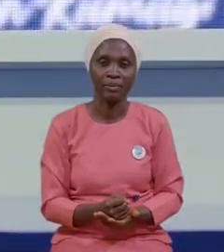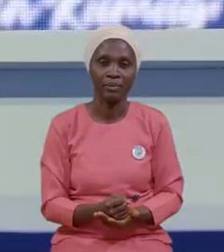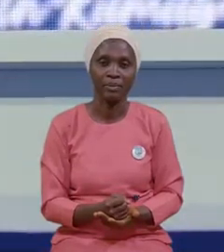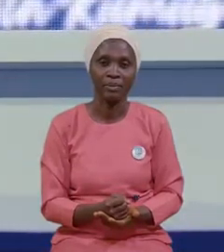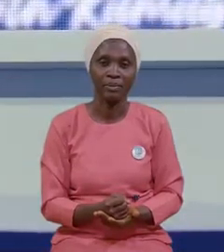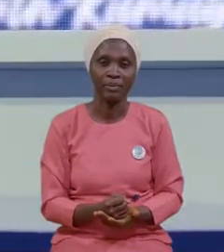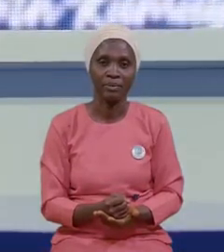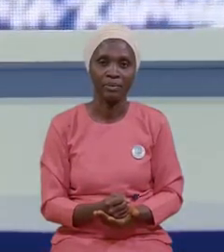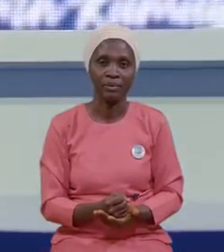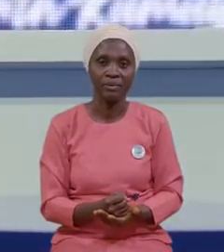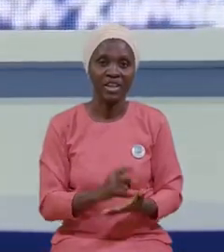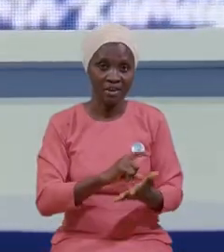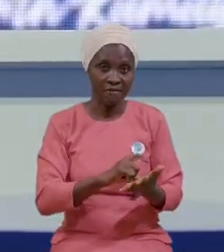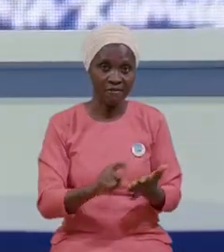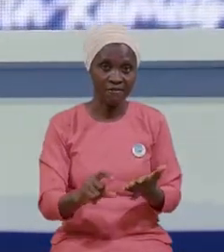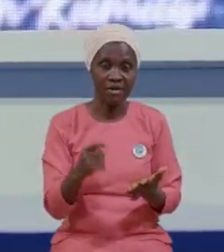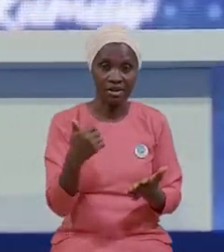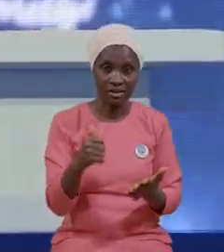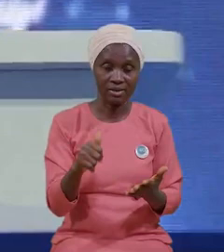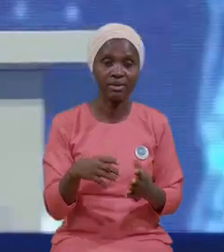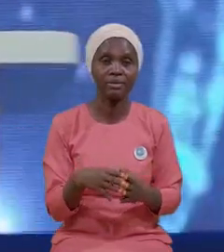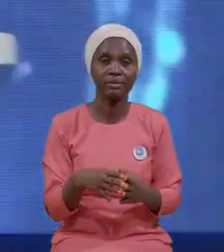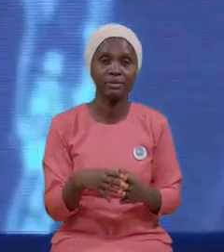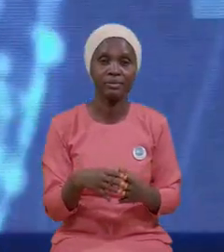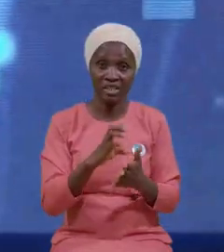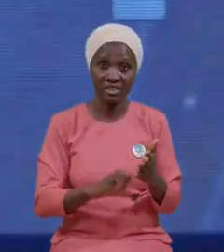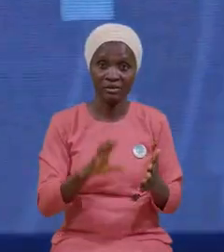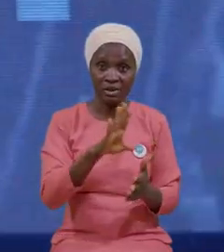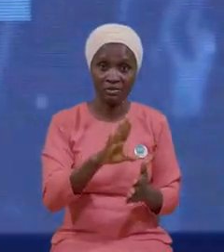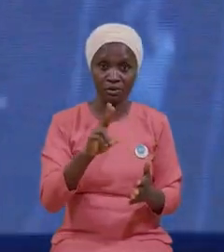Look at verse 10 of that Isaiah chapter 52.